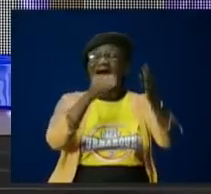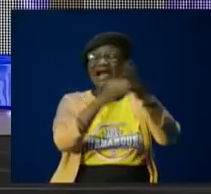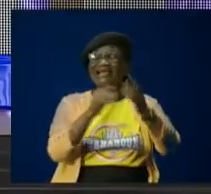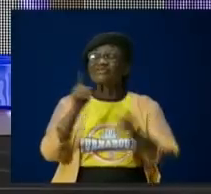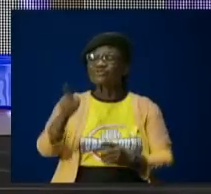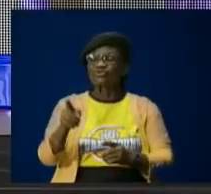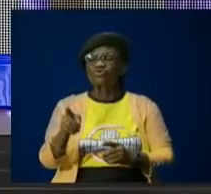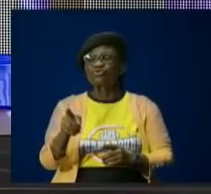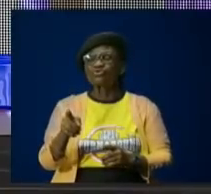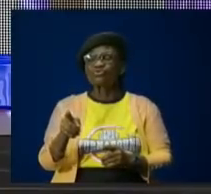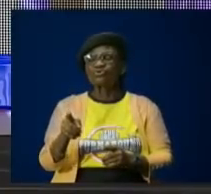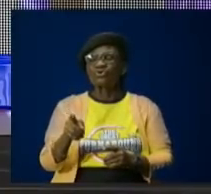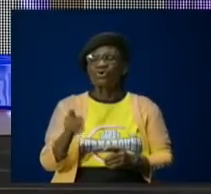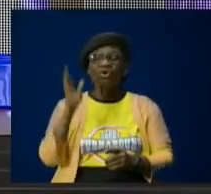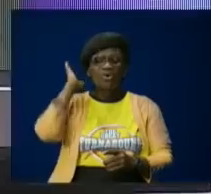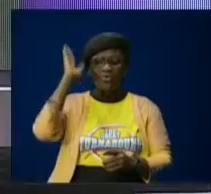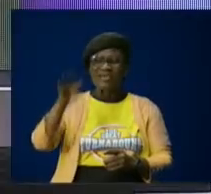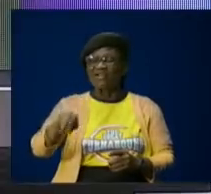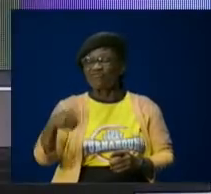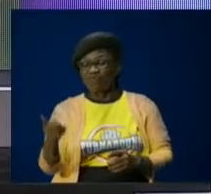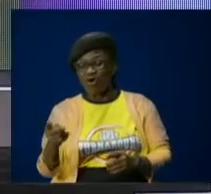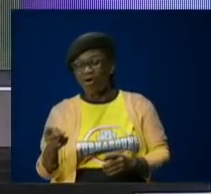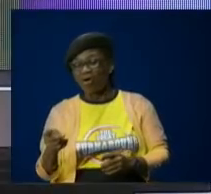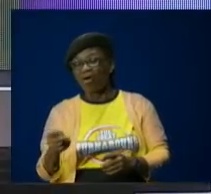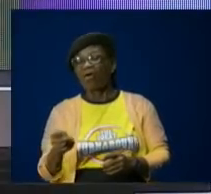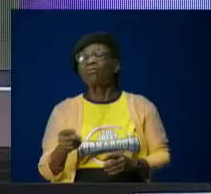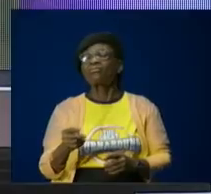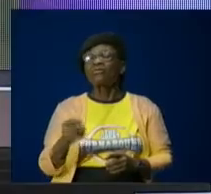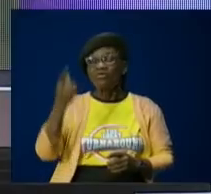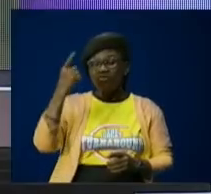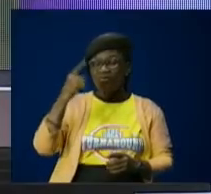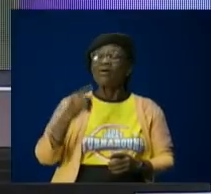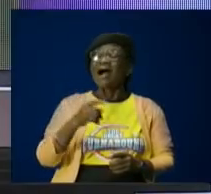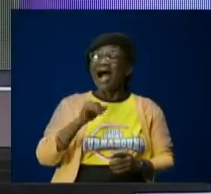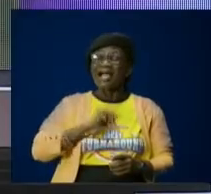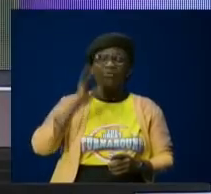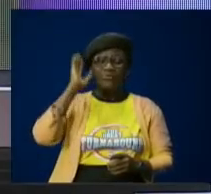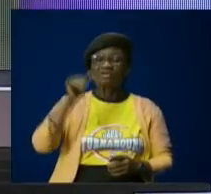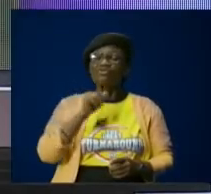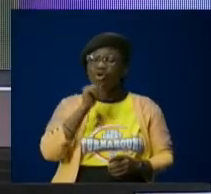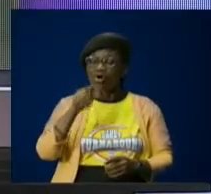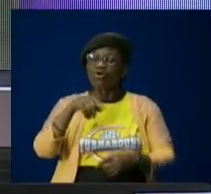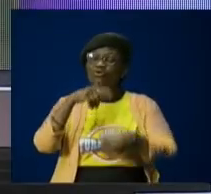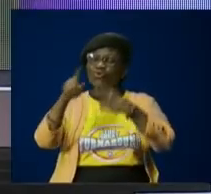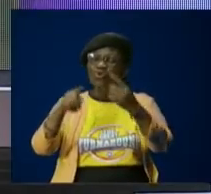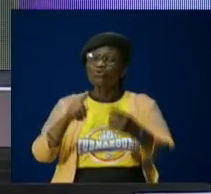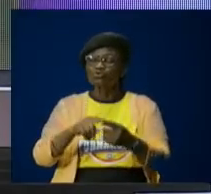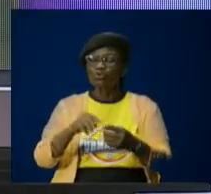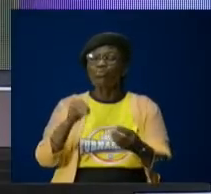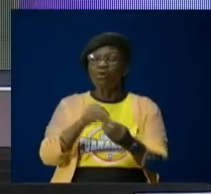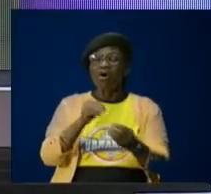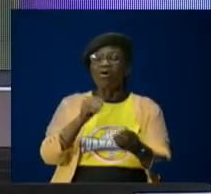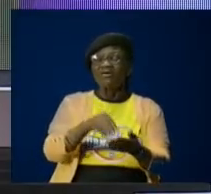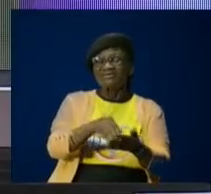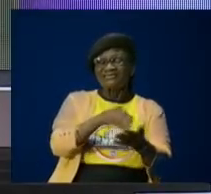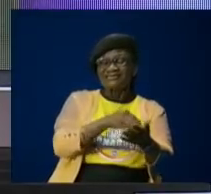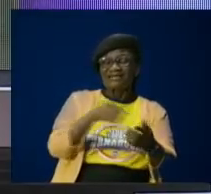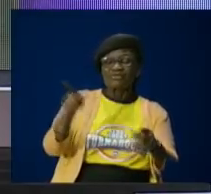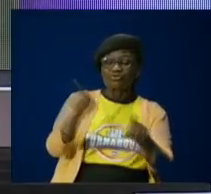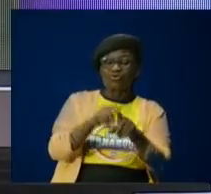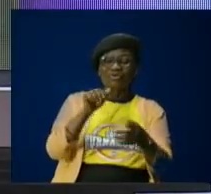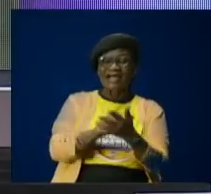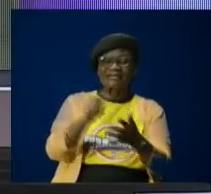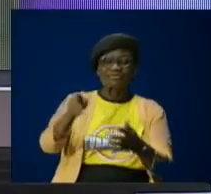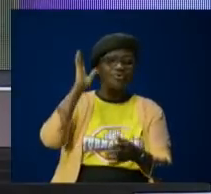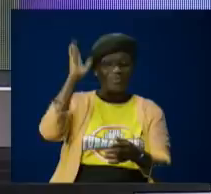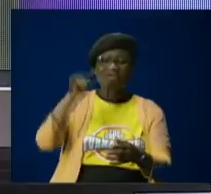I don't want to go into too much detail so you don't begin to guess the apparatus we are talking about. But